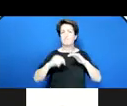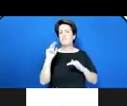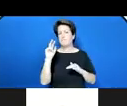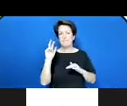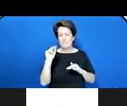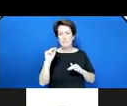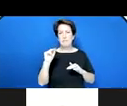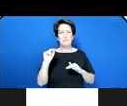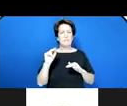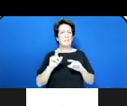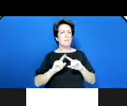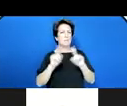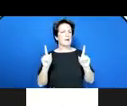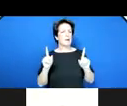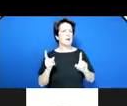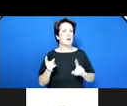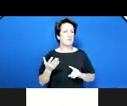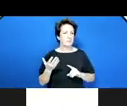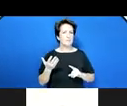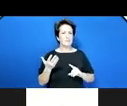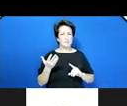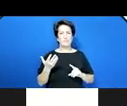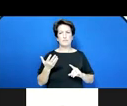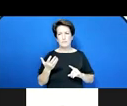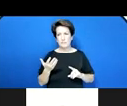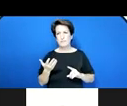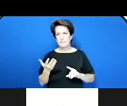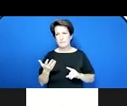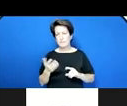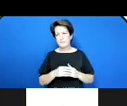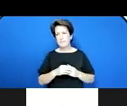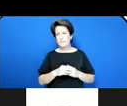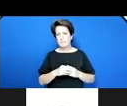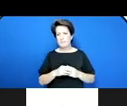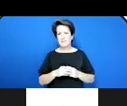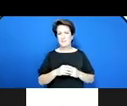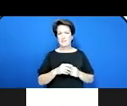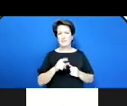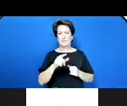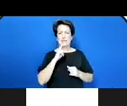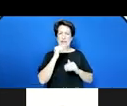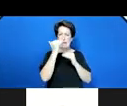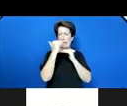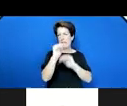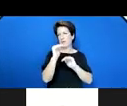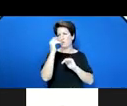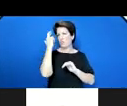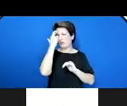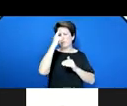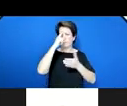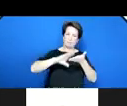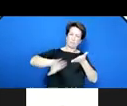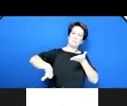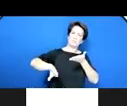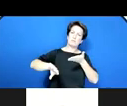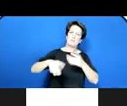say that their use is being very limited. So there will be a very limited range of